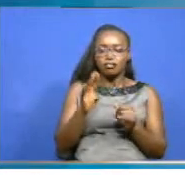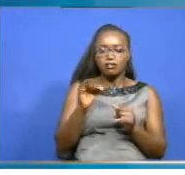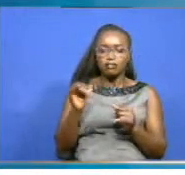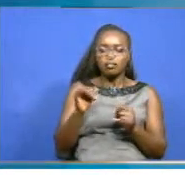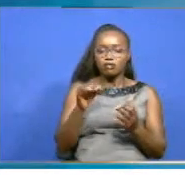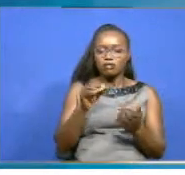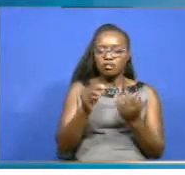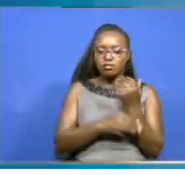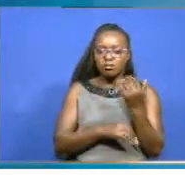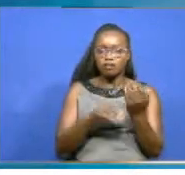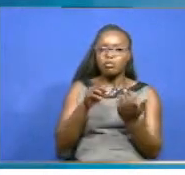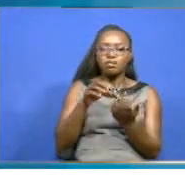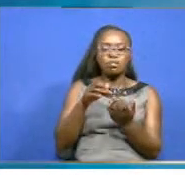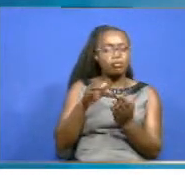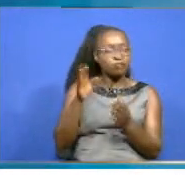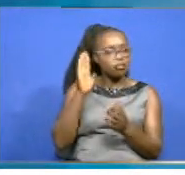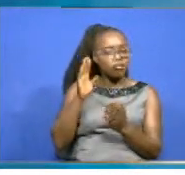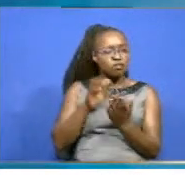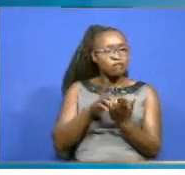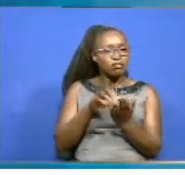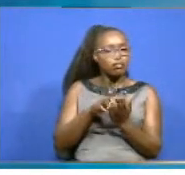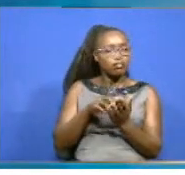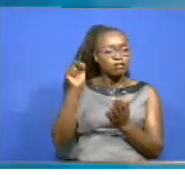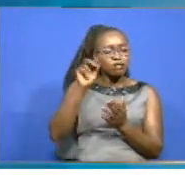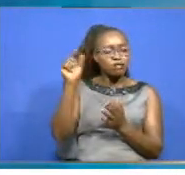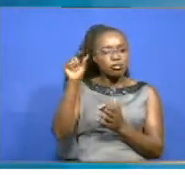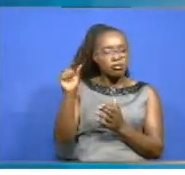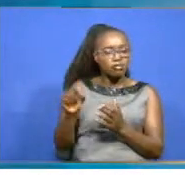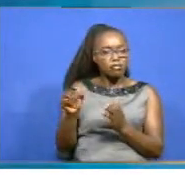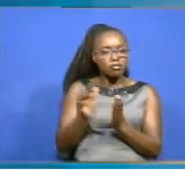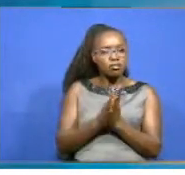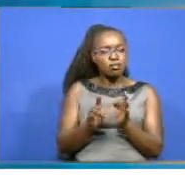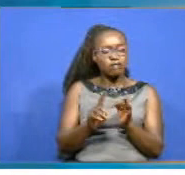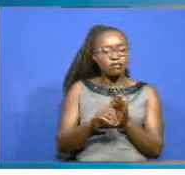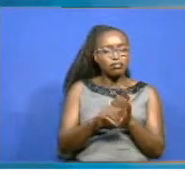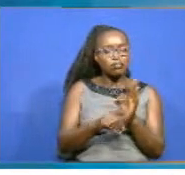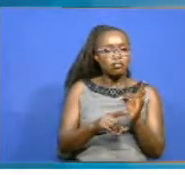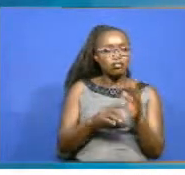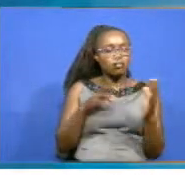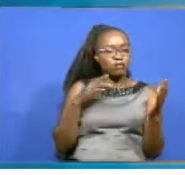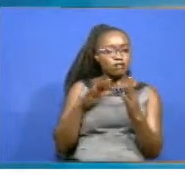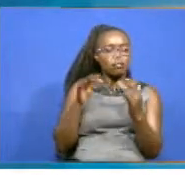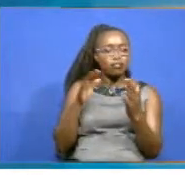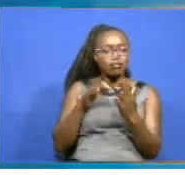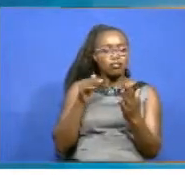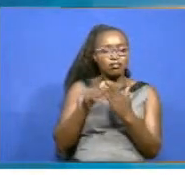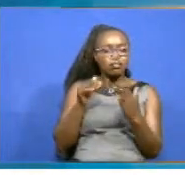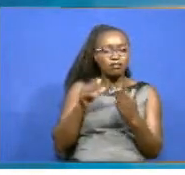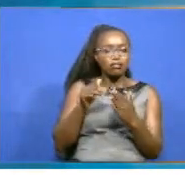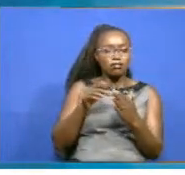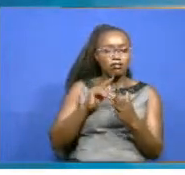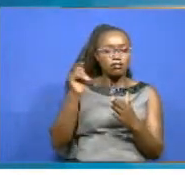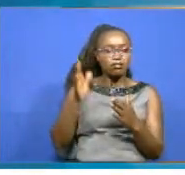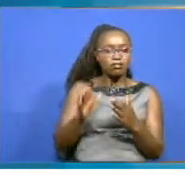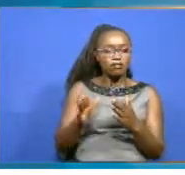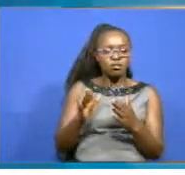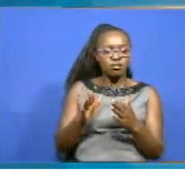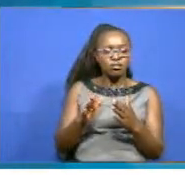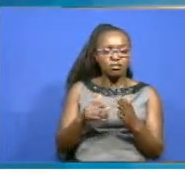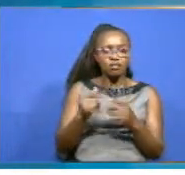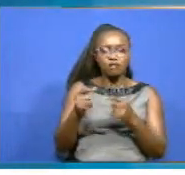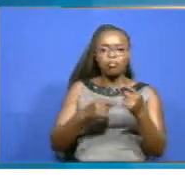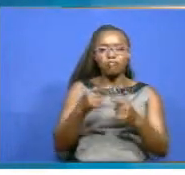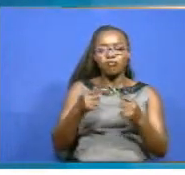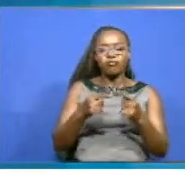insecurity situation in the northeastern region, and of course also the ongoing war against COVID-19, the progress we are making, the hits and the